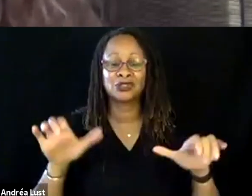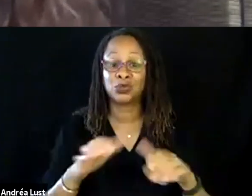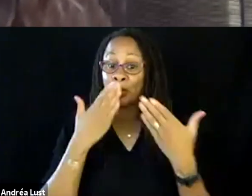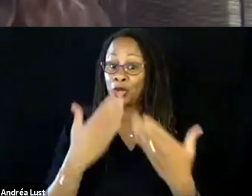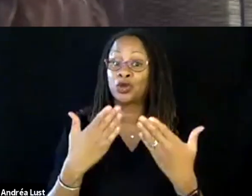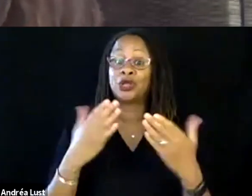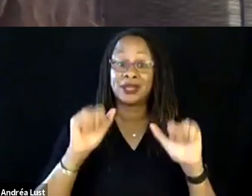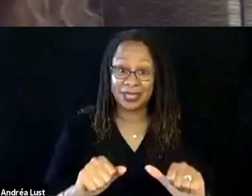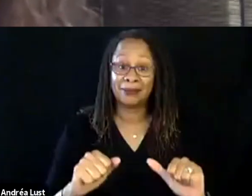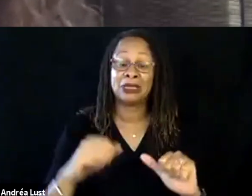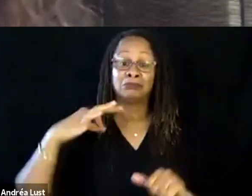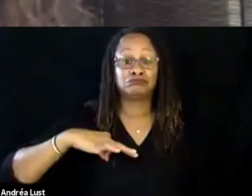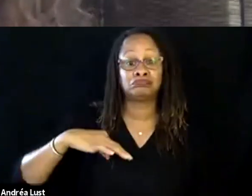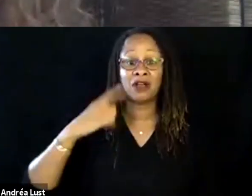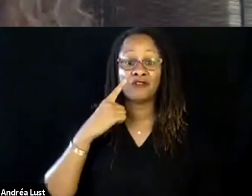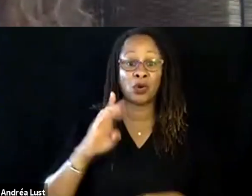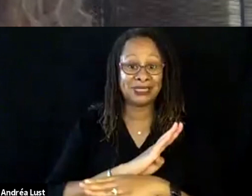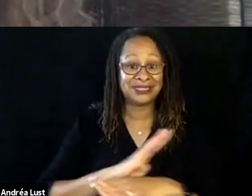for business. And,